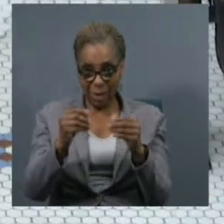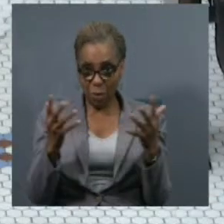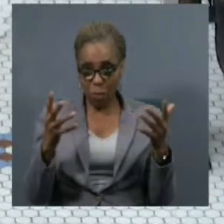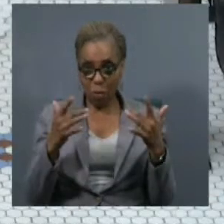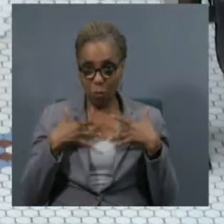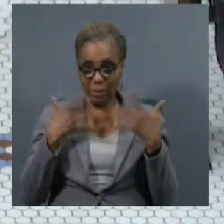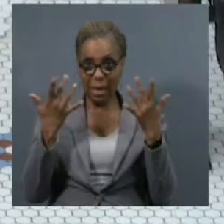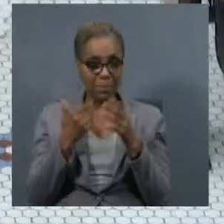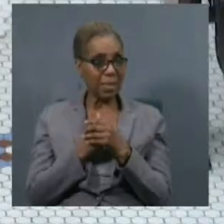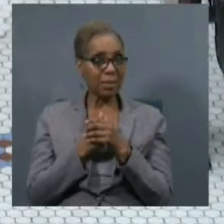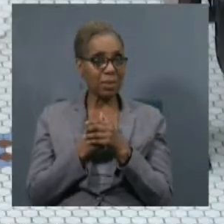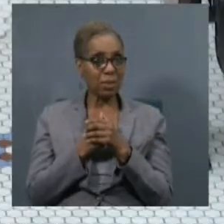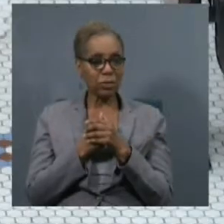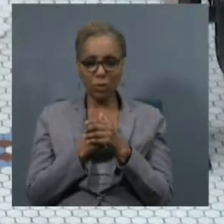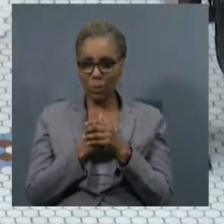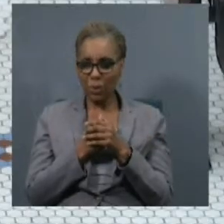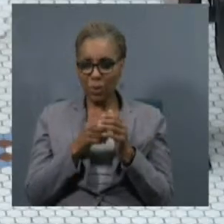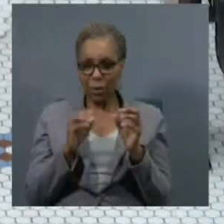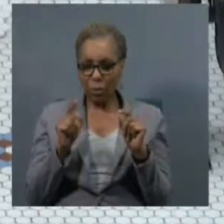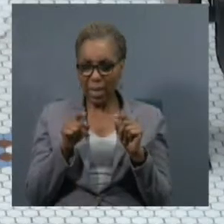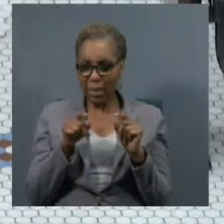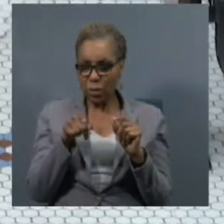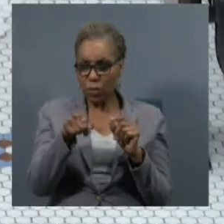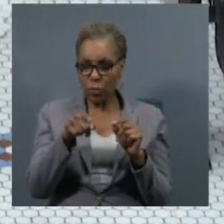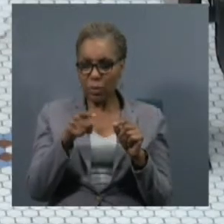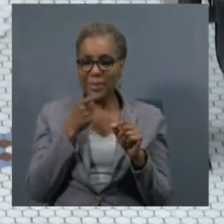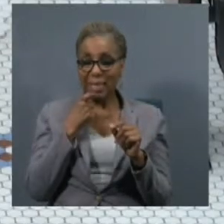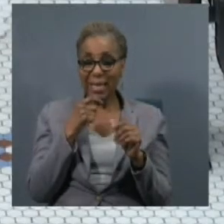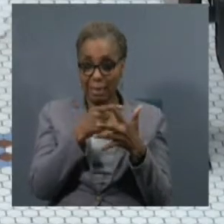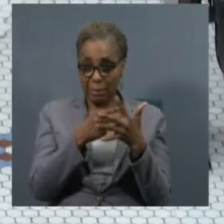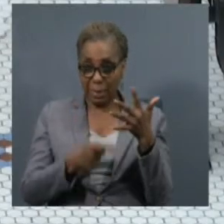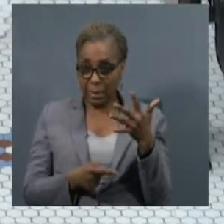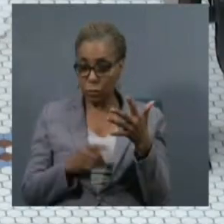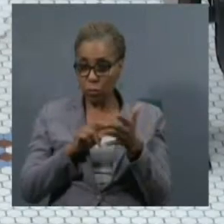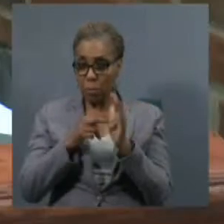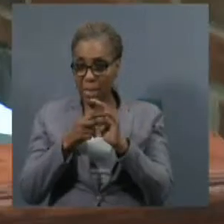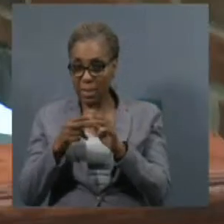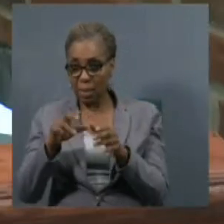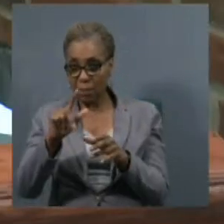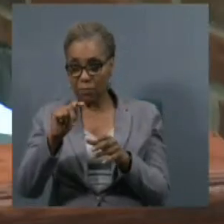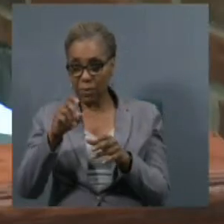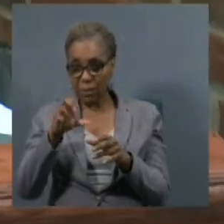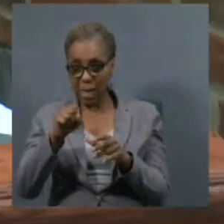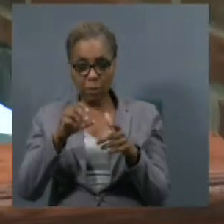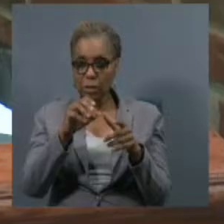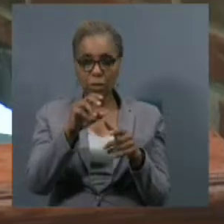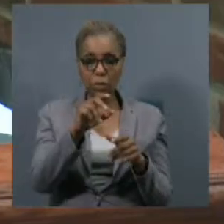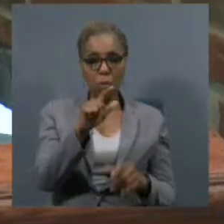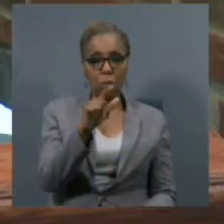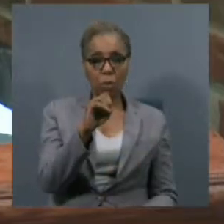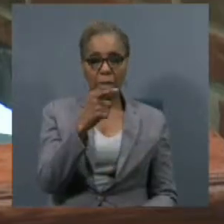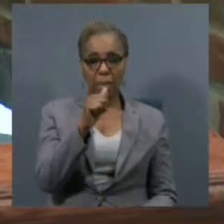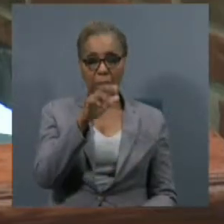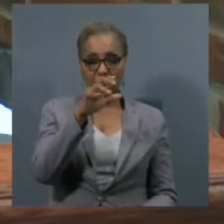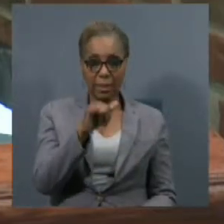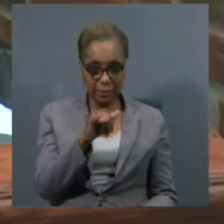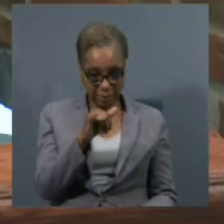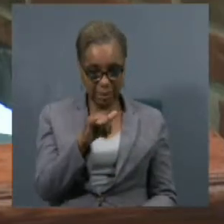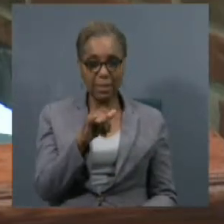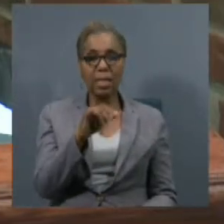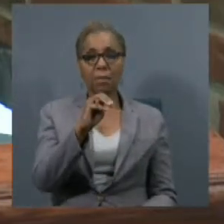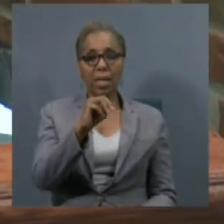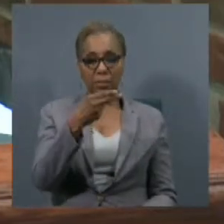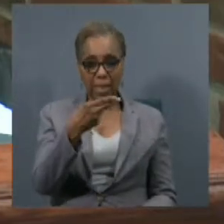when you say these, can you tell me, are you talking about the towers? Legacy, Home in Granite Mountain, Madison